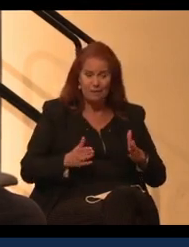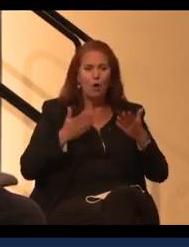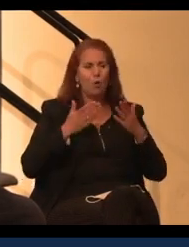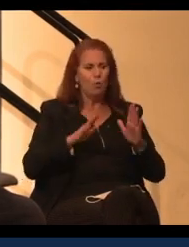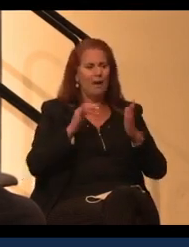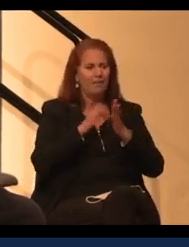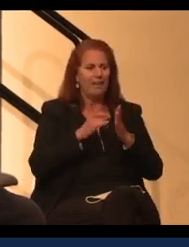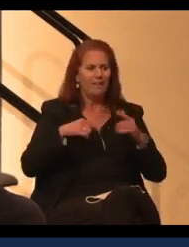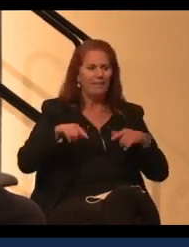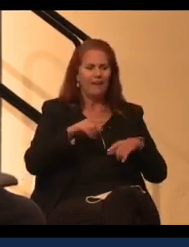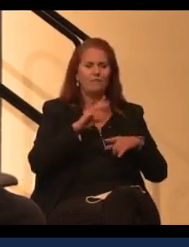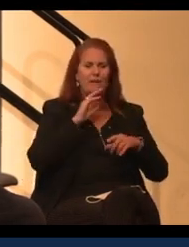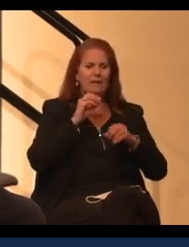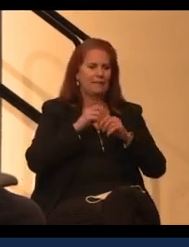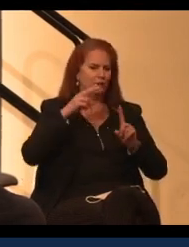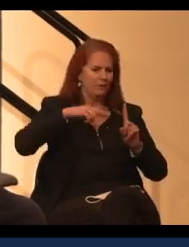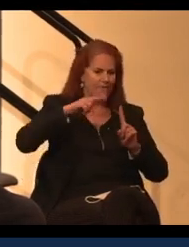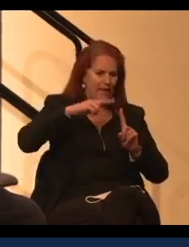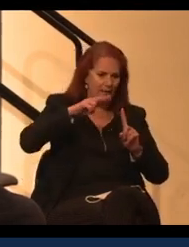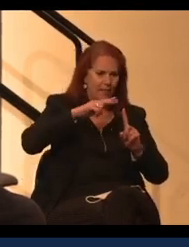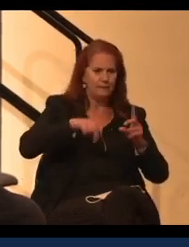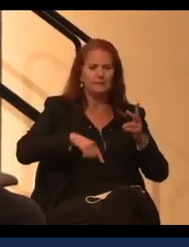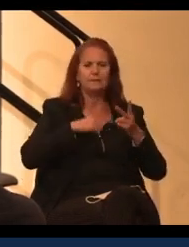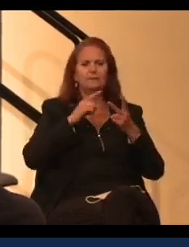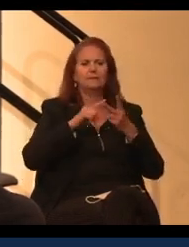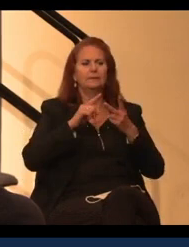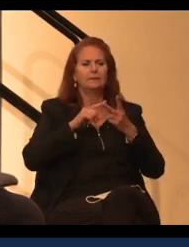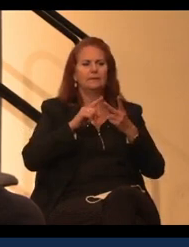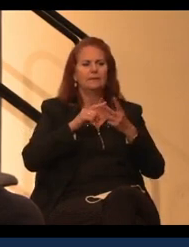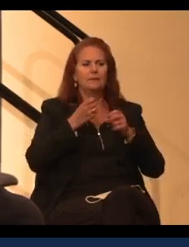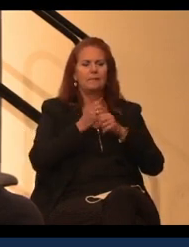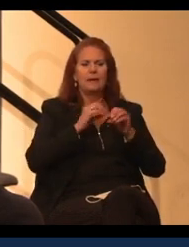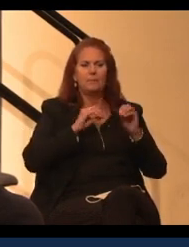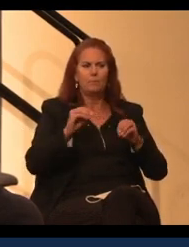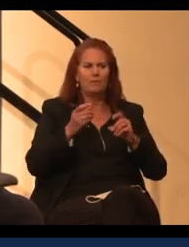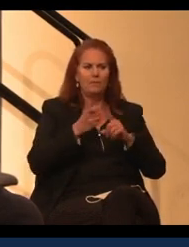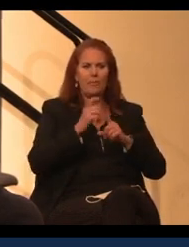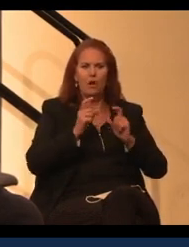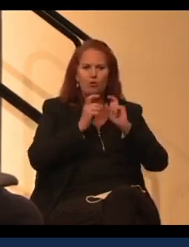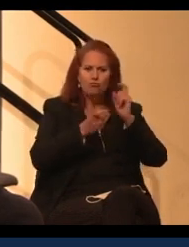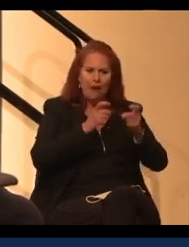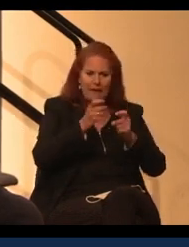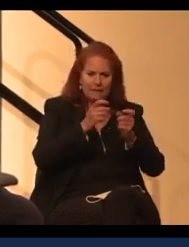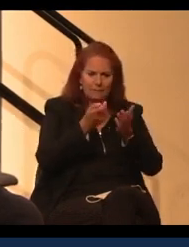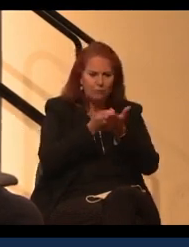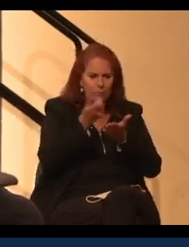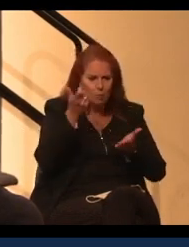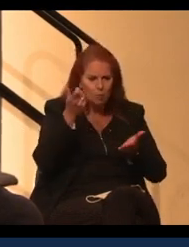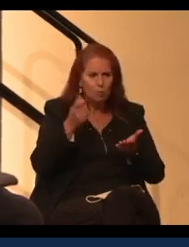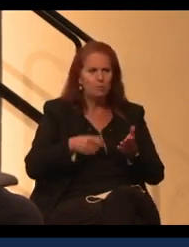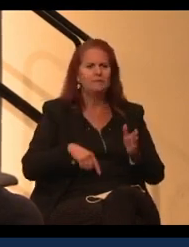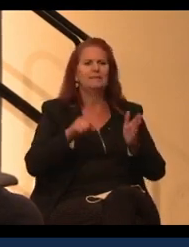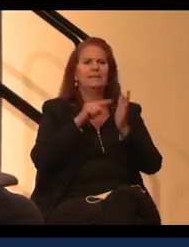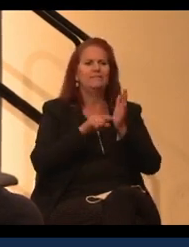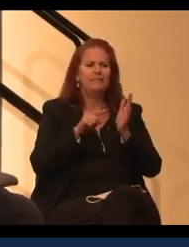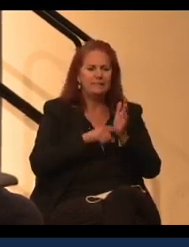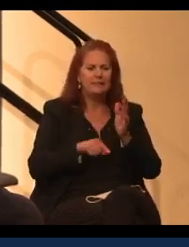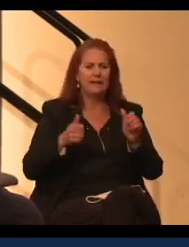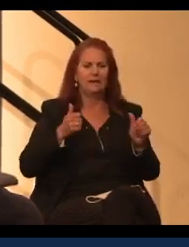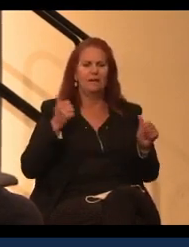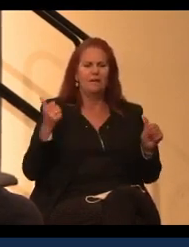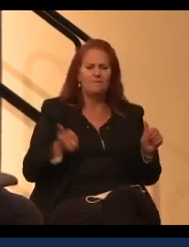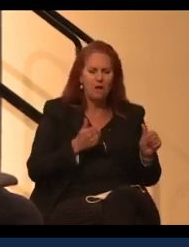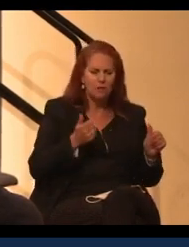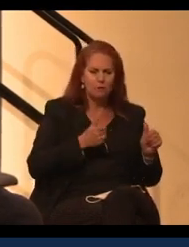have been surveilled, ways that they have been removed from their grants, that they have been investigated. These, if you haven't followed, there's been